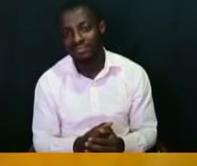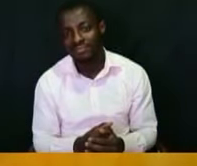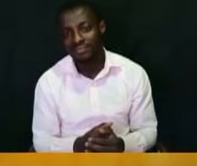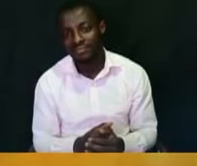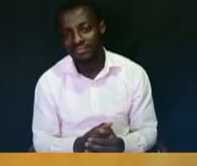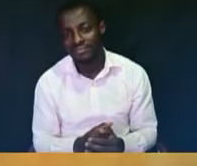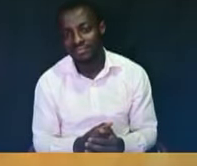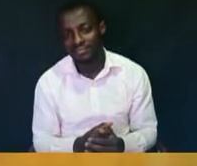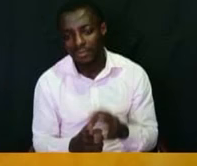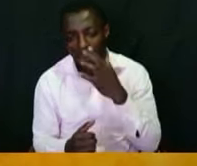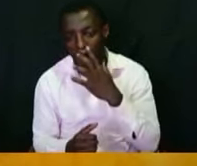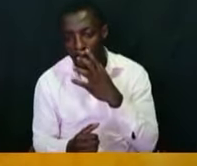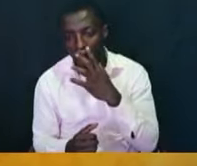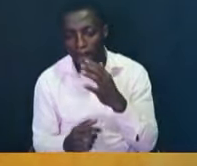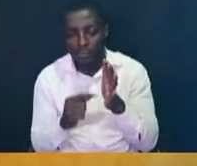by